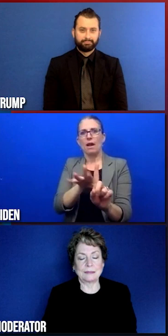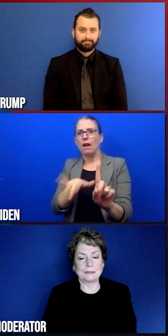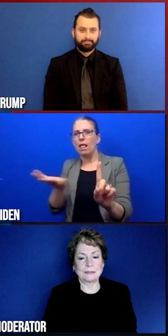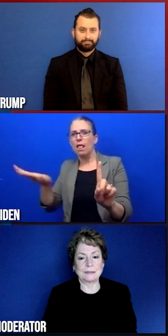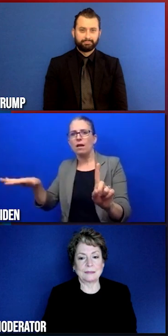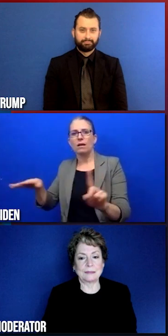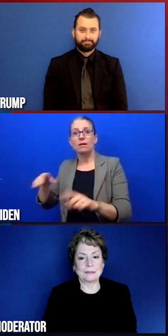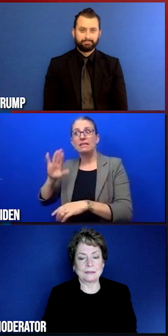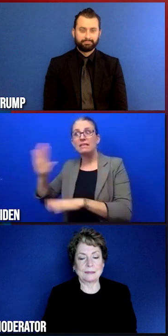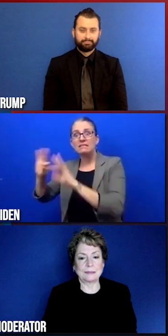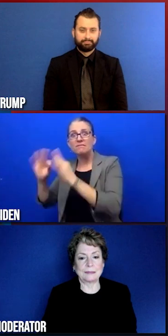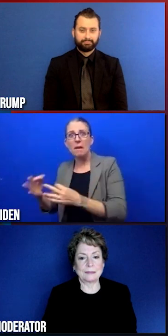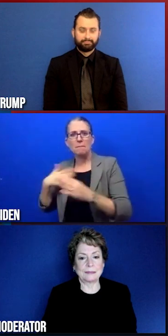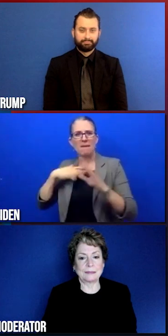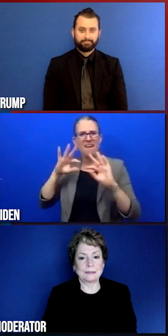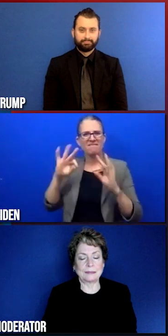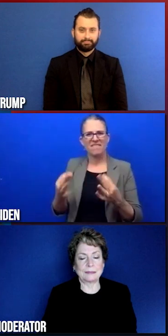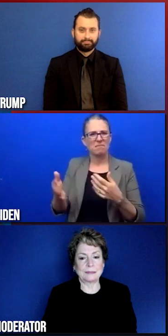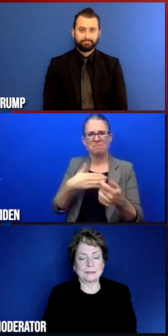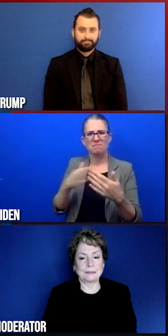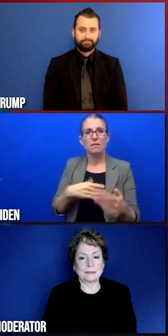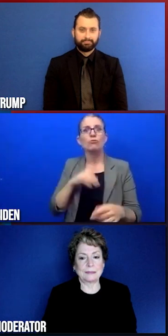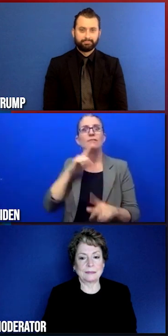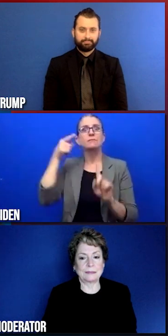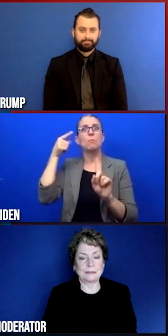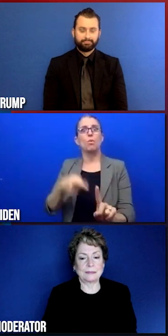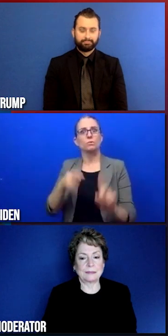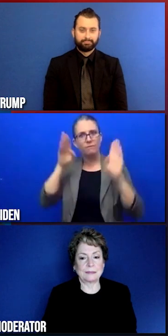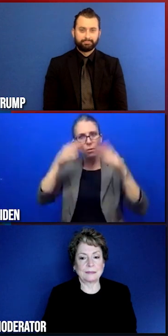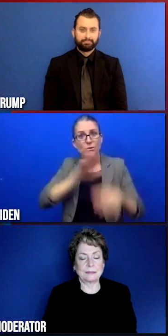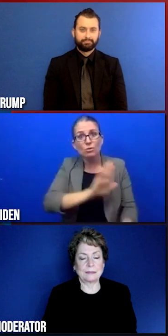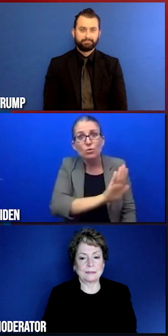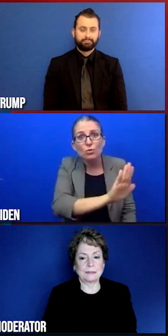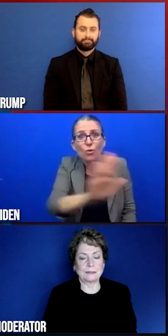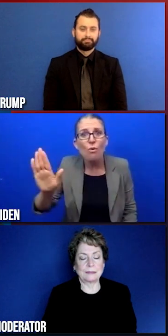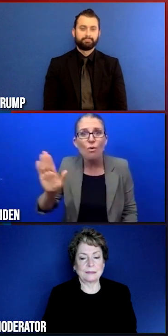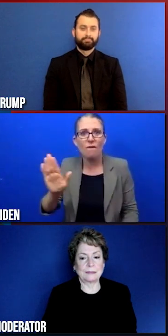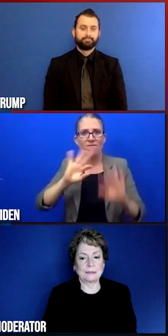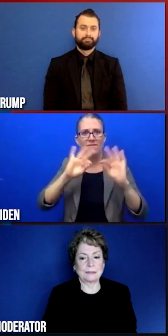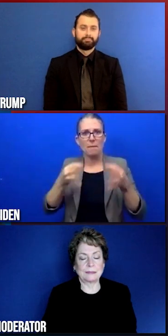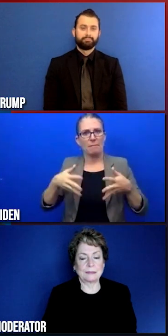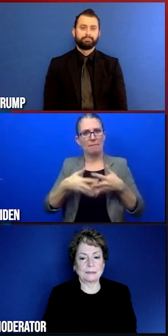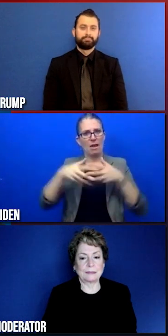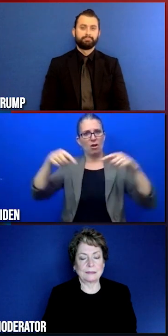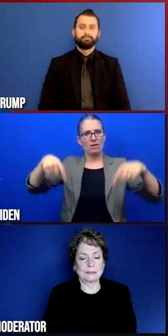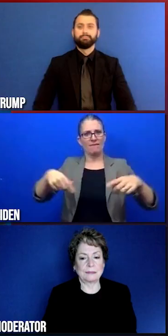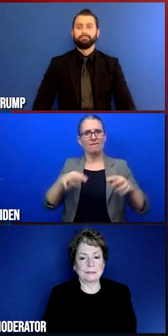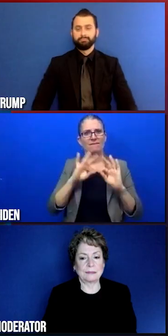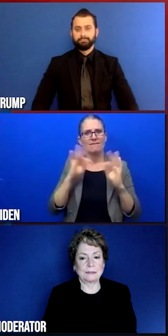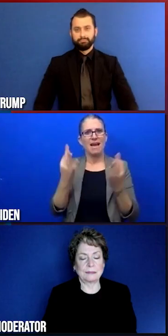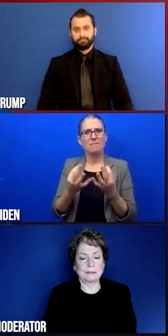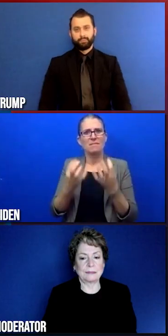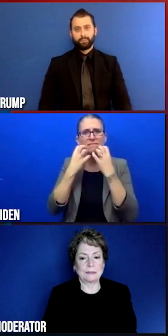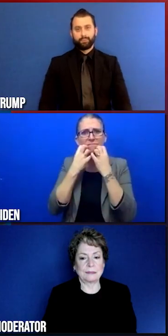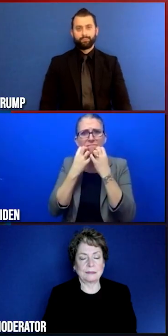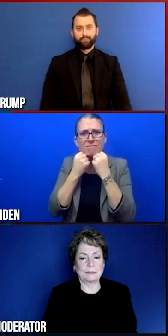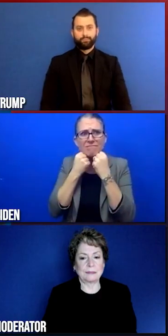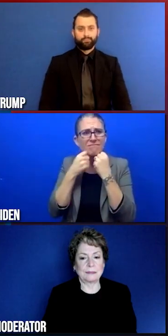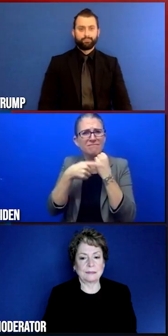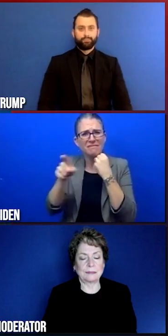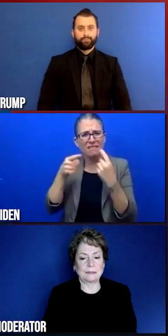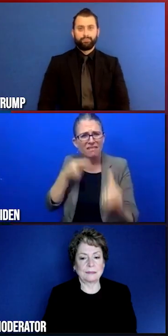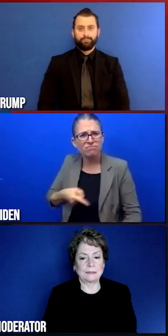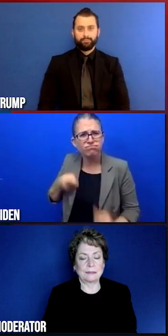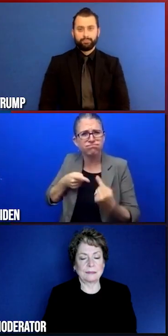you're making if you're a middle-class family, you're getting hurt badly right now. You're sitting at the kitchen table this morning